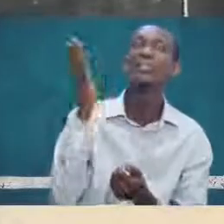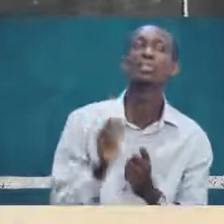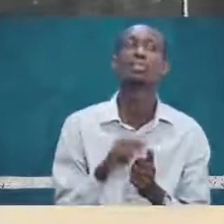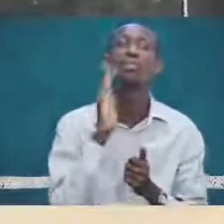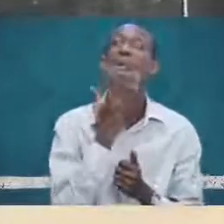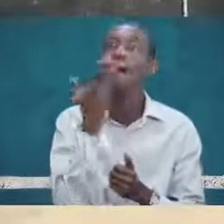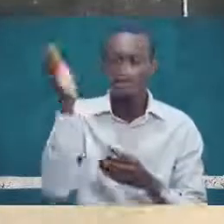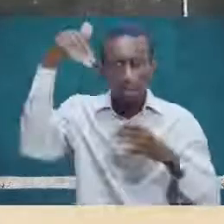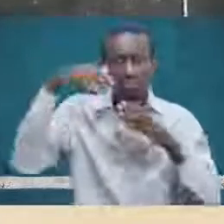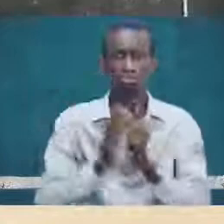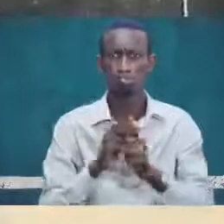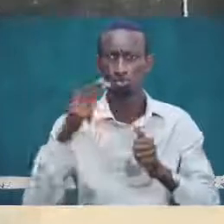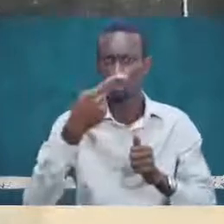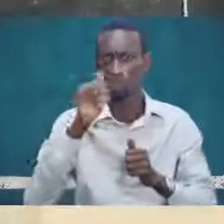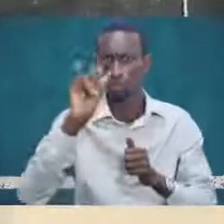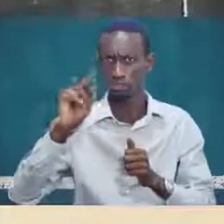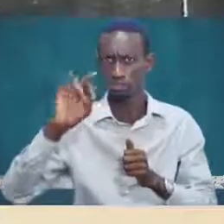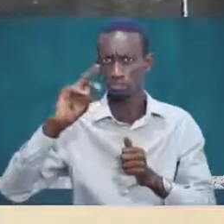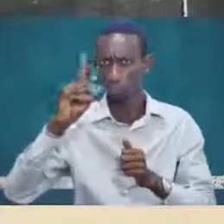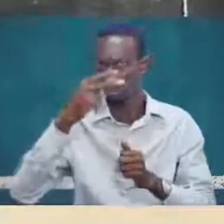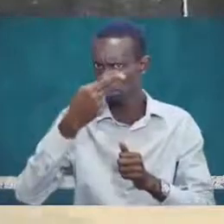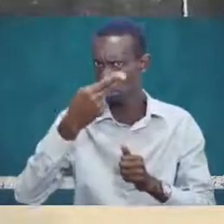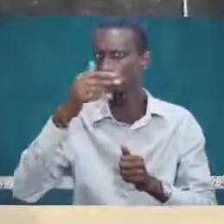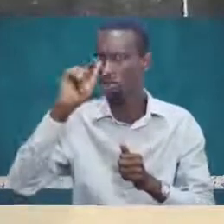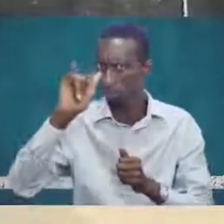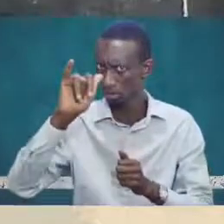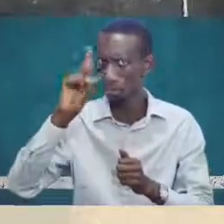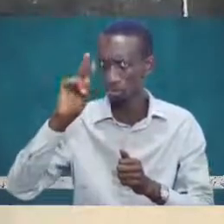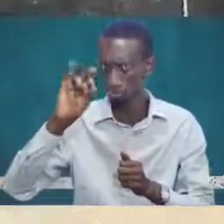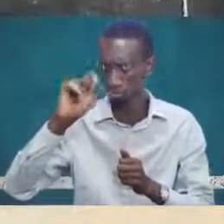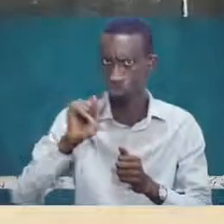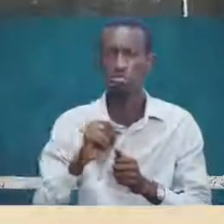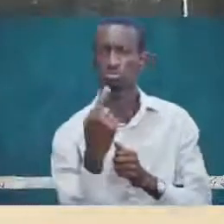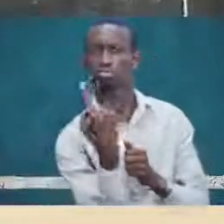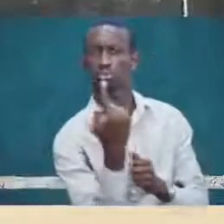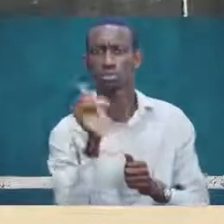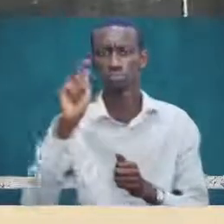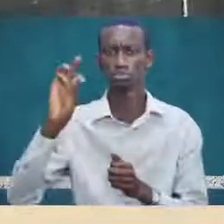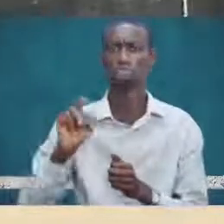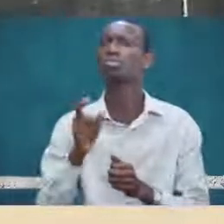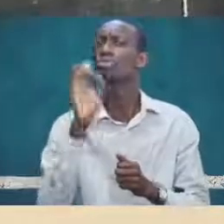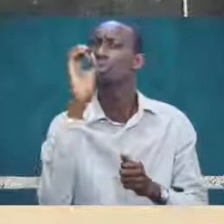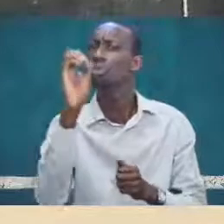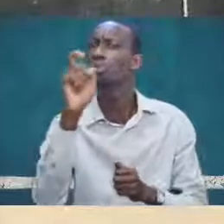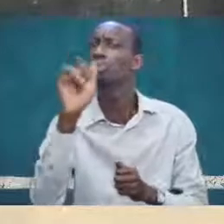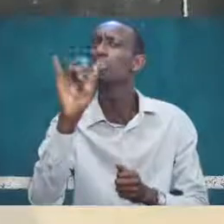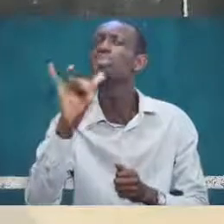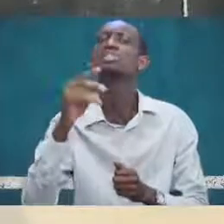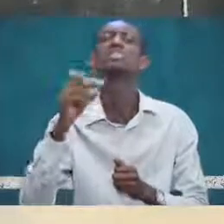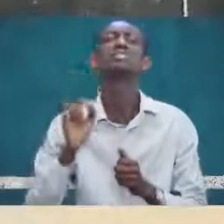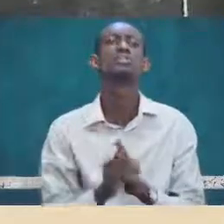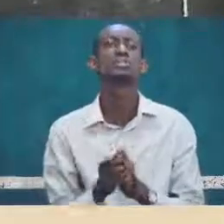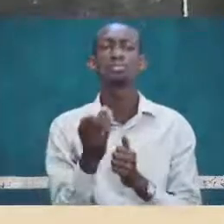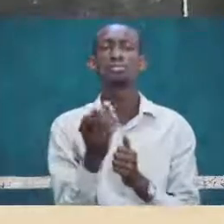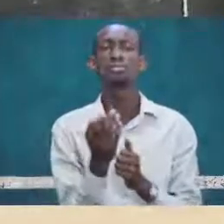of hydrogen, 2 atoms of hydrogen, and 1 atom of oxygen. So this gives us the water molecule.